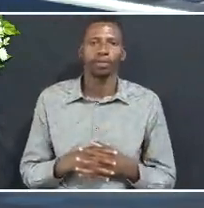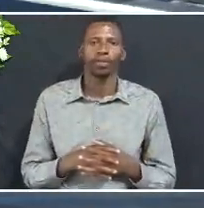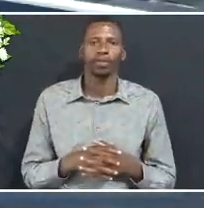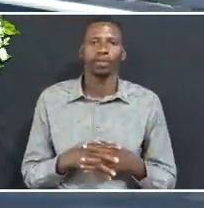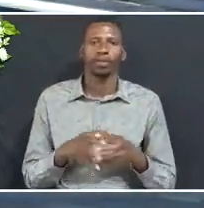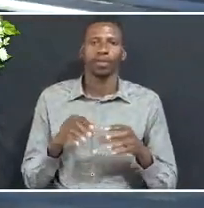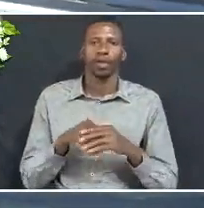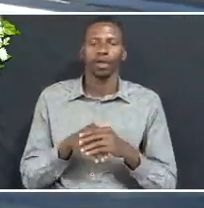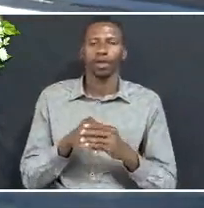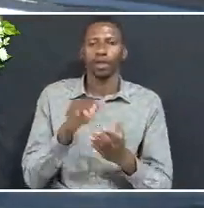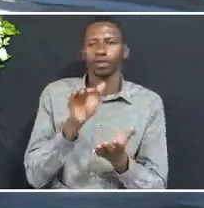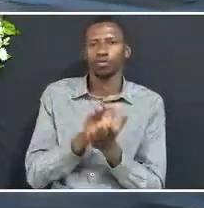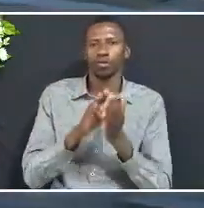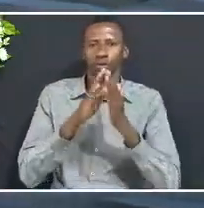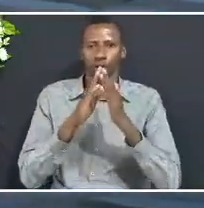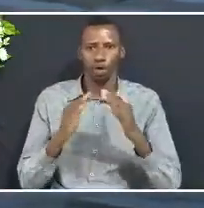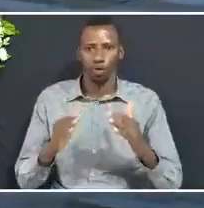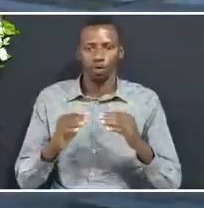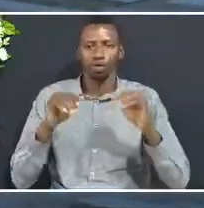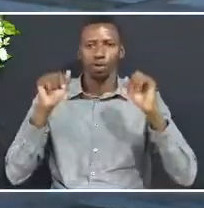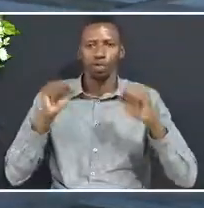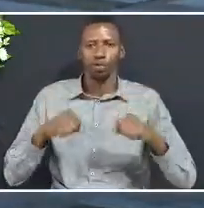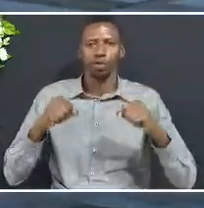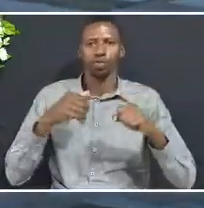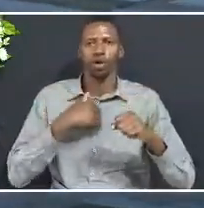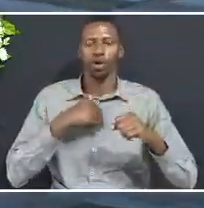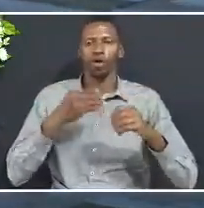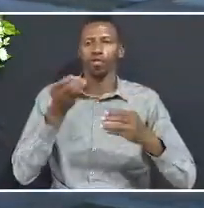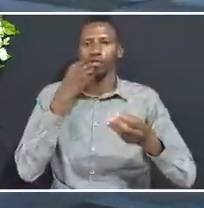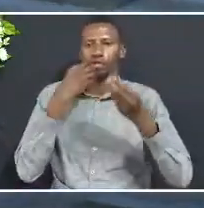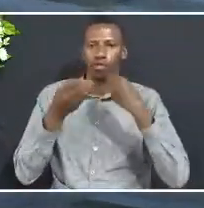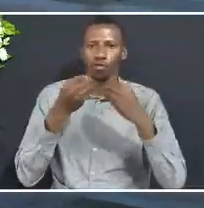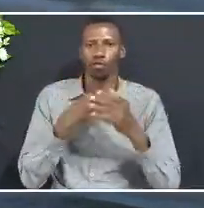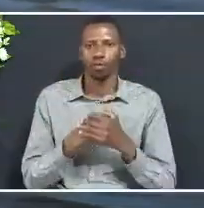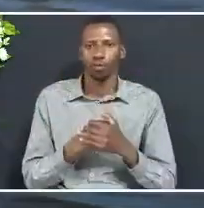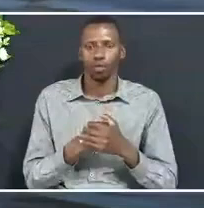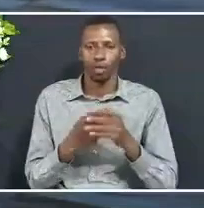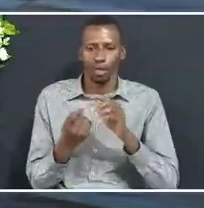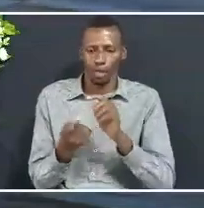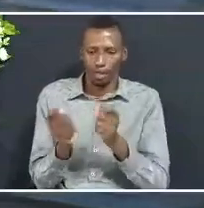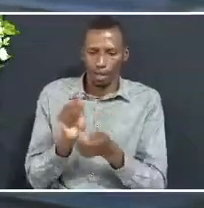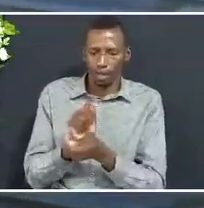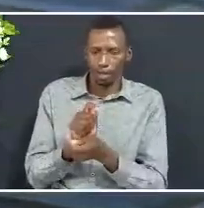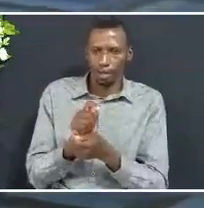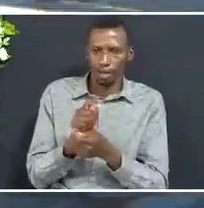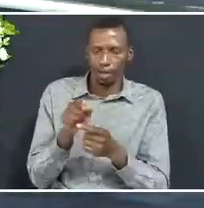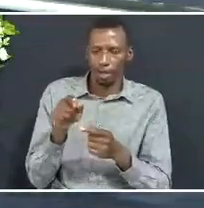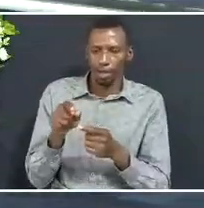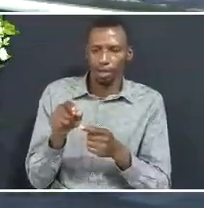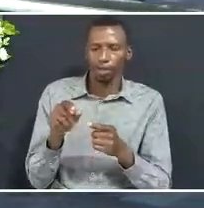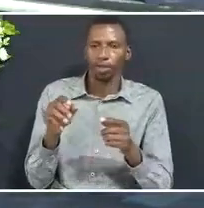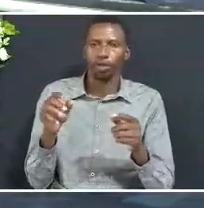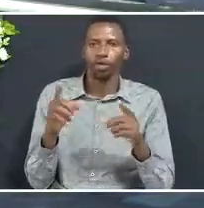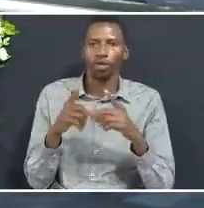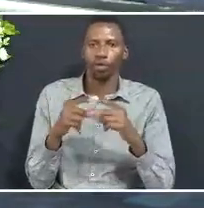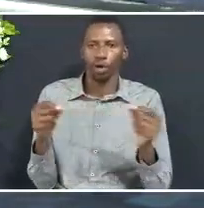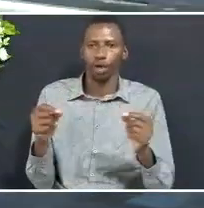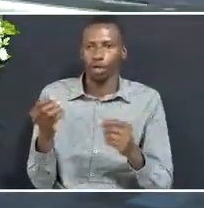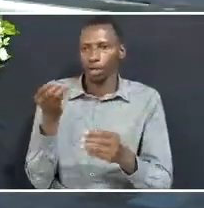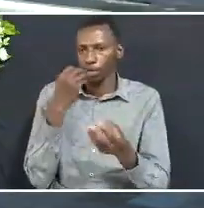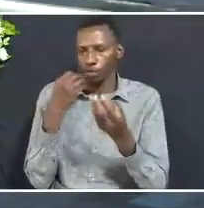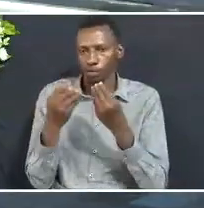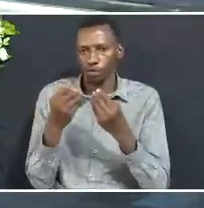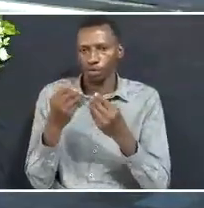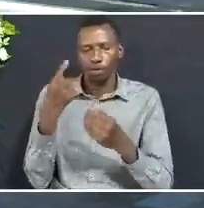in the storehouse, that there may be food. Translate this term food, that there be that the mission of God